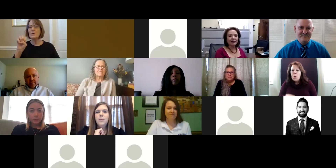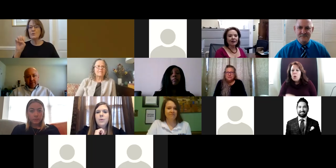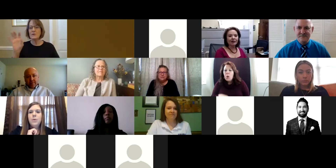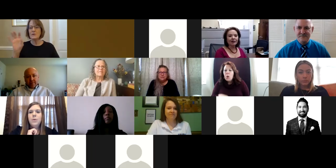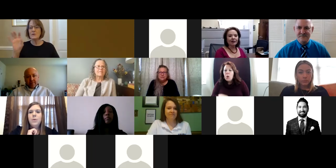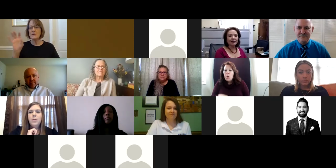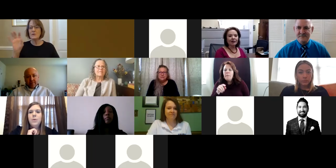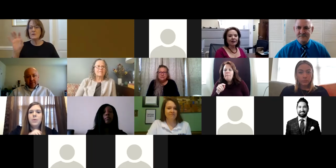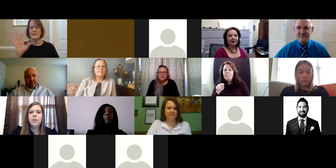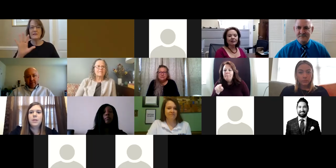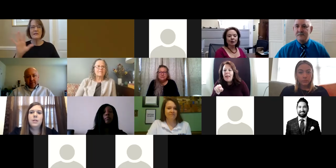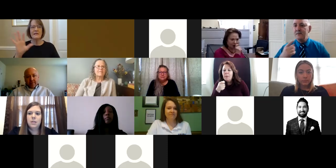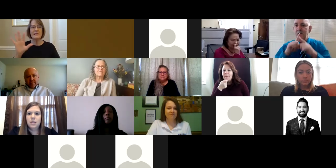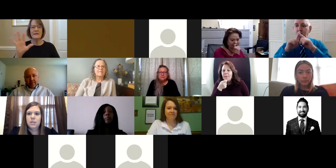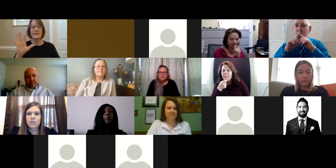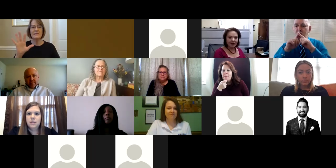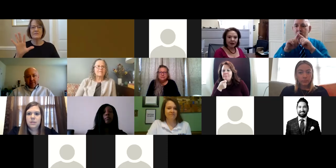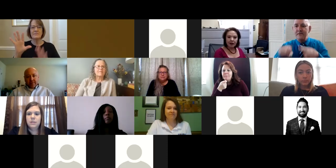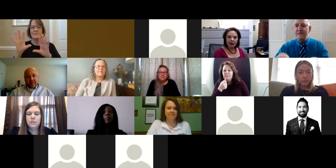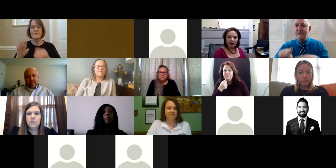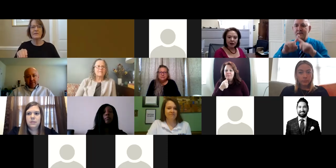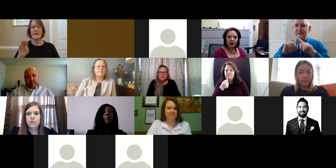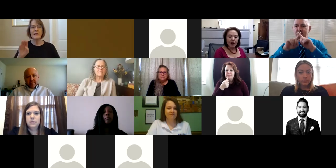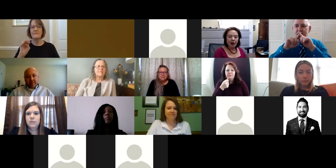Elaine, you need to take yourself off of mute.